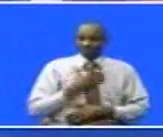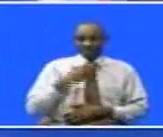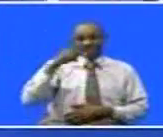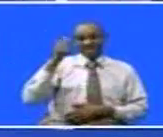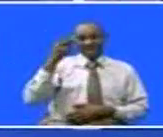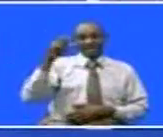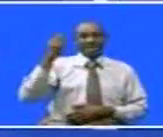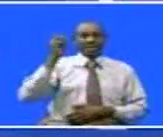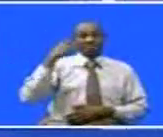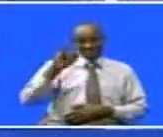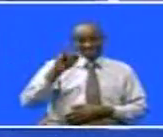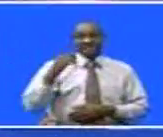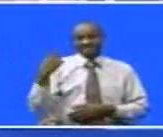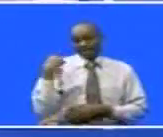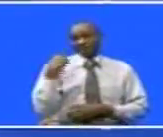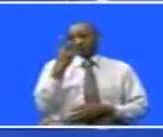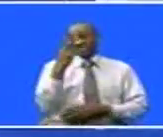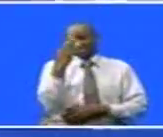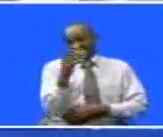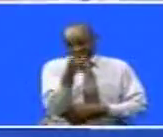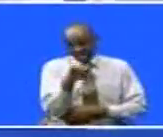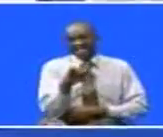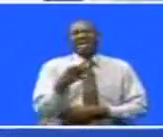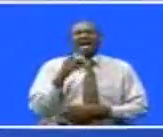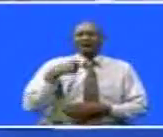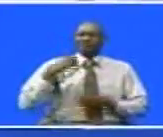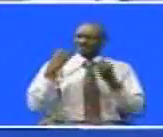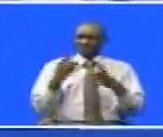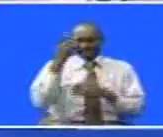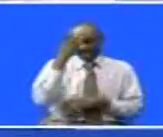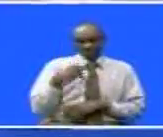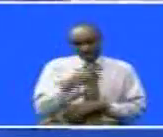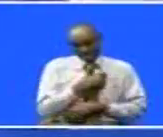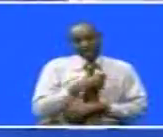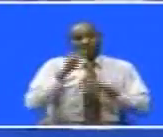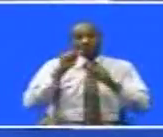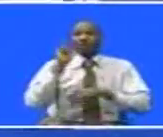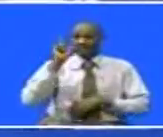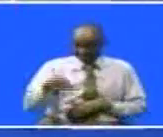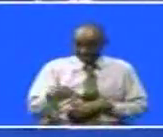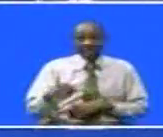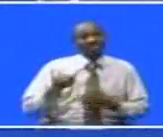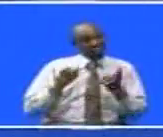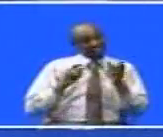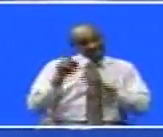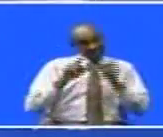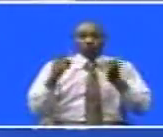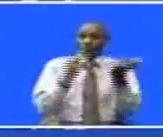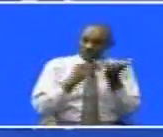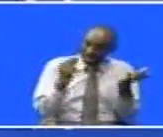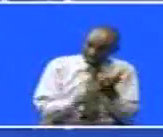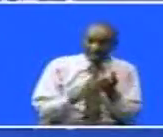Kangemi that houses about 20,000 Christian Catholic before proceeding to Uganda in an African tour that will have him